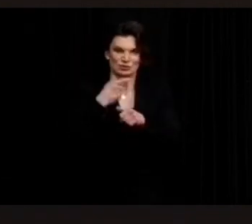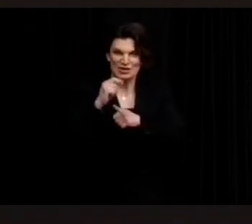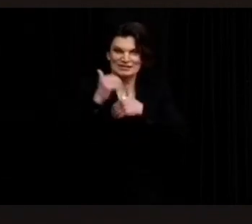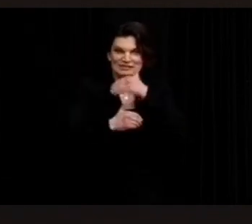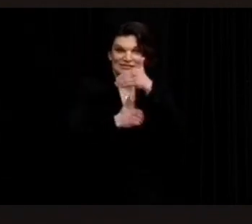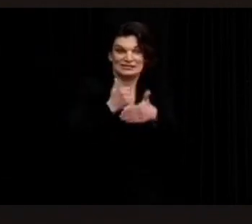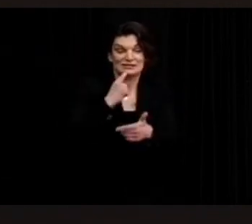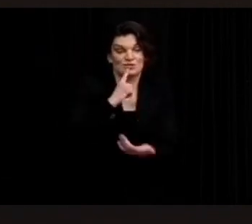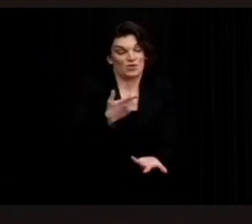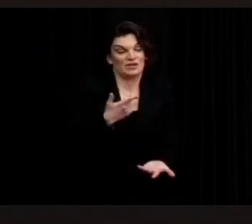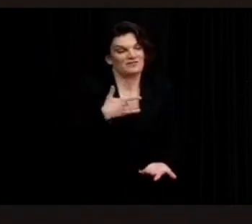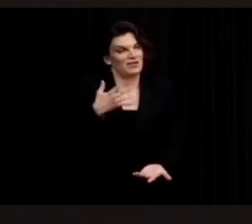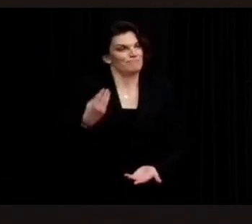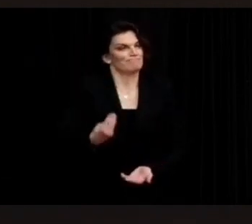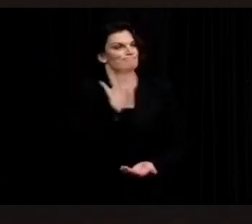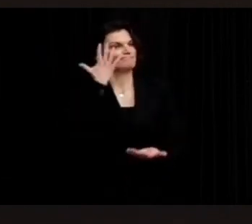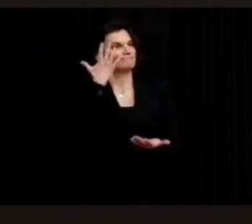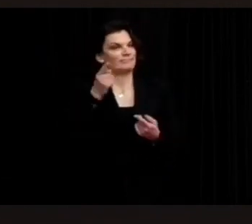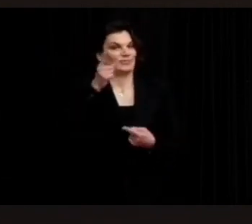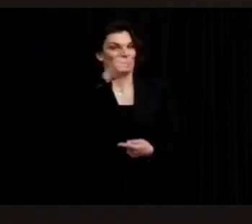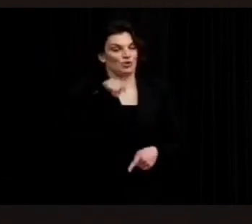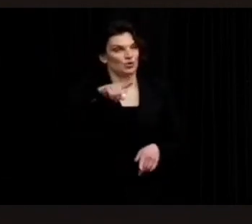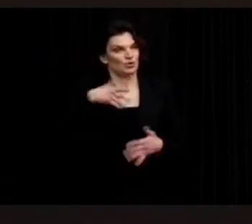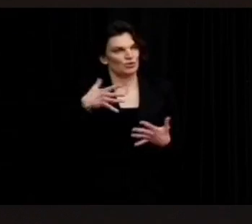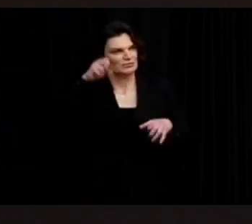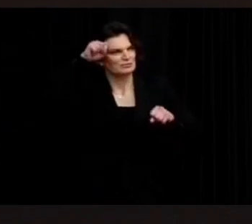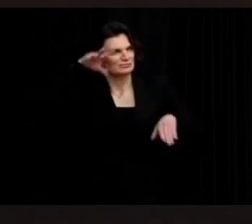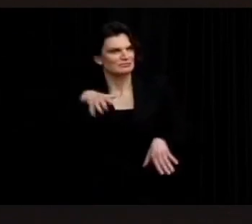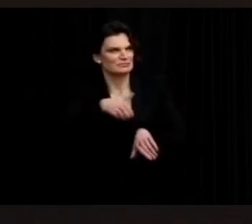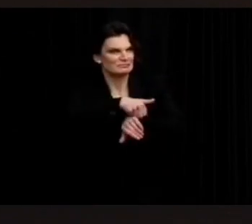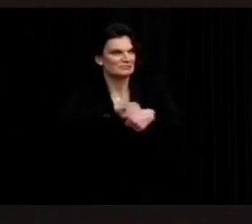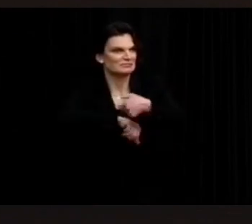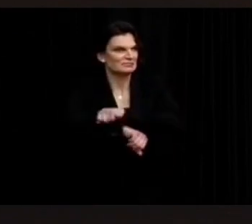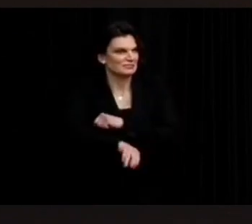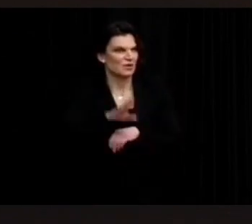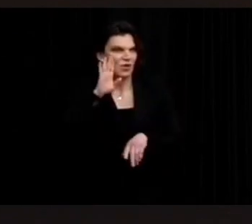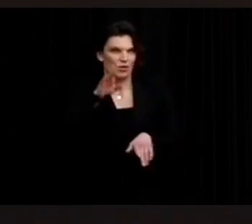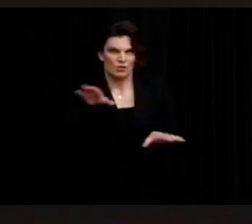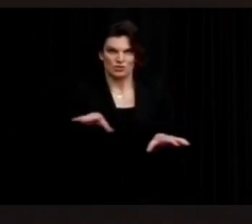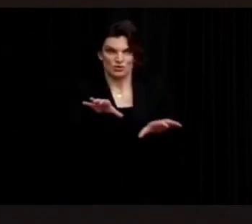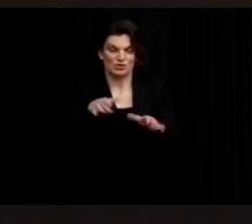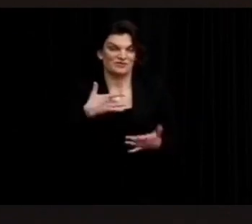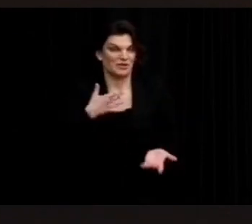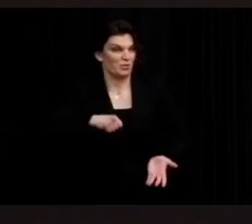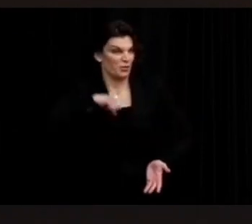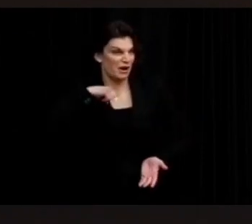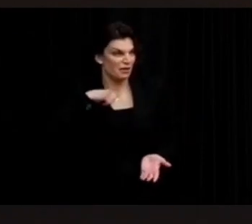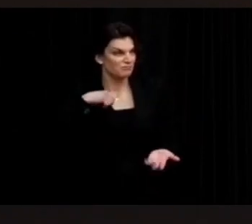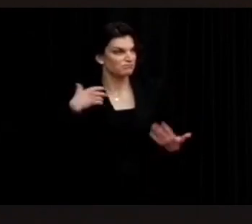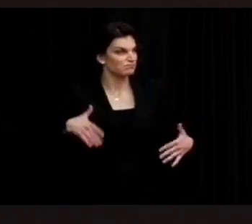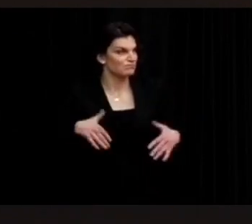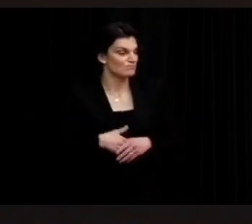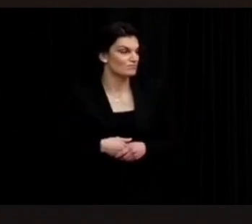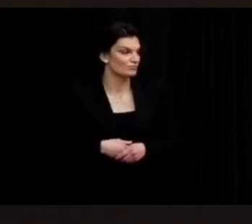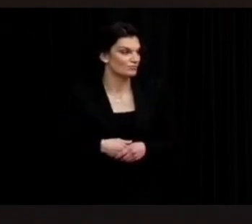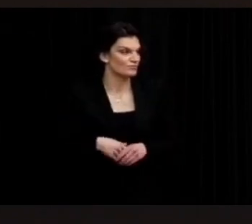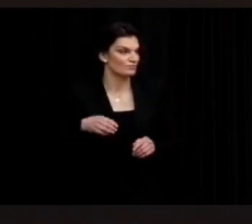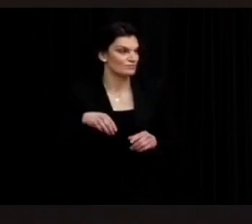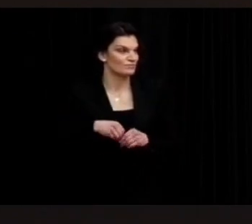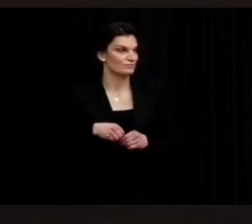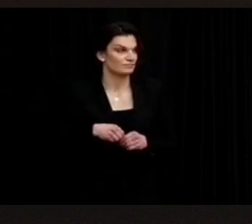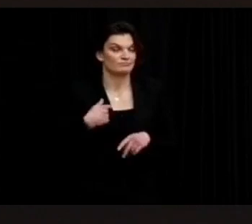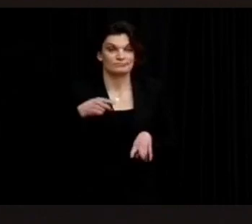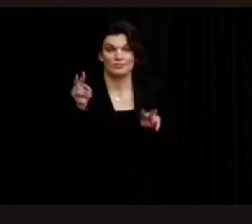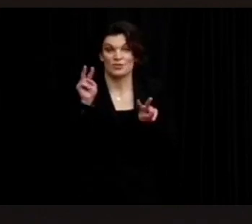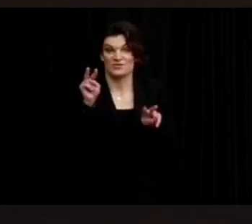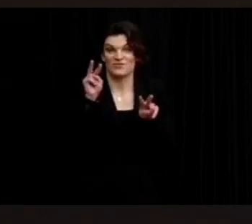the drive that the people in this room bring to this issue every single day. I'm proud of the progress that we have made and look